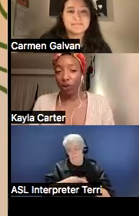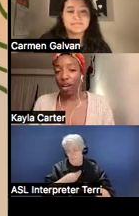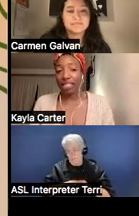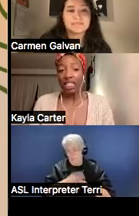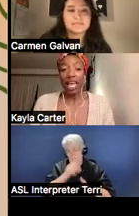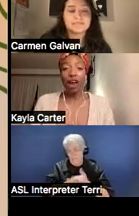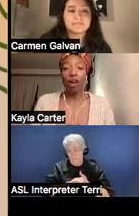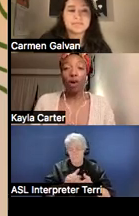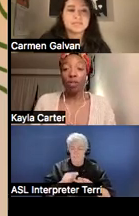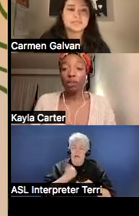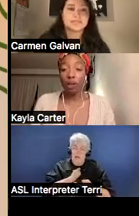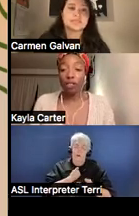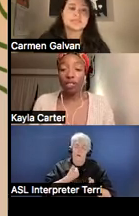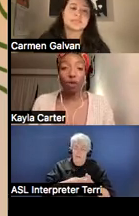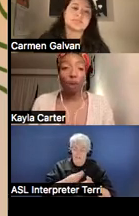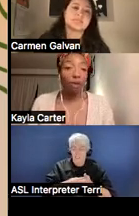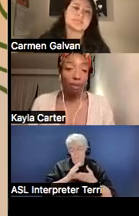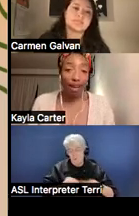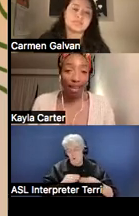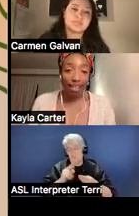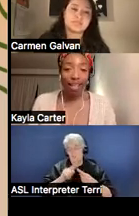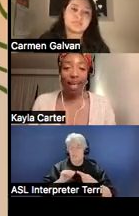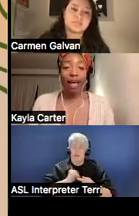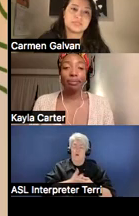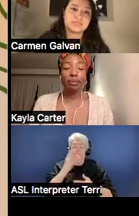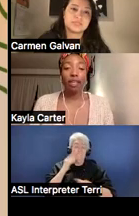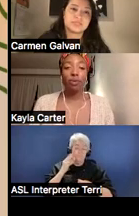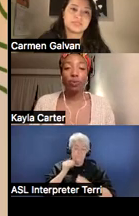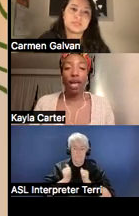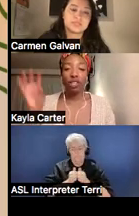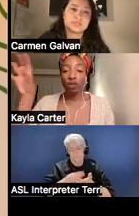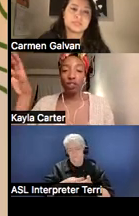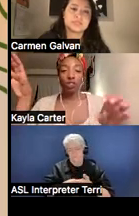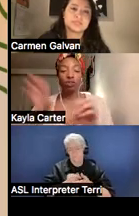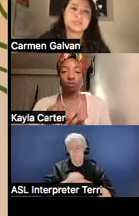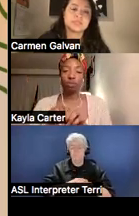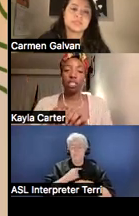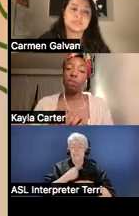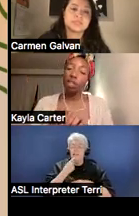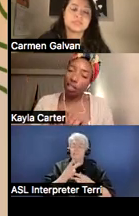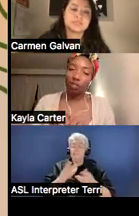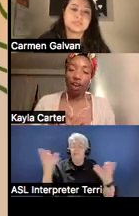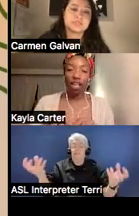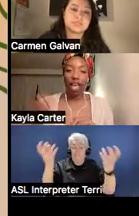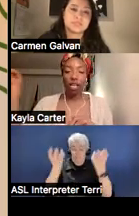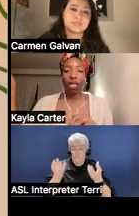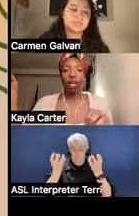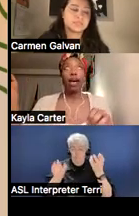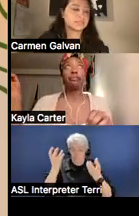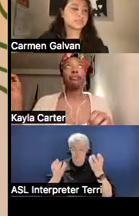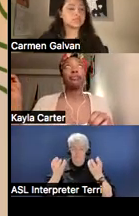money stories and our own experiences around money. And the reason why I use these two seemingly very